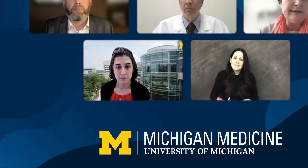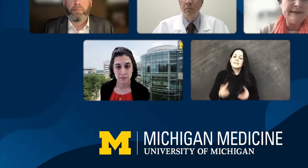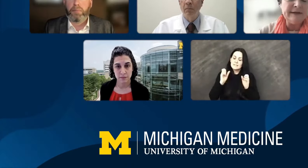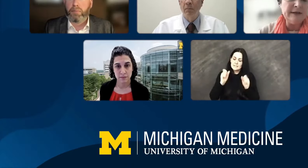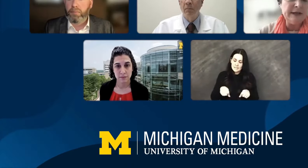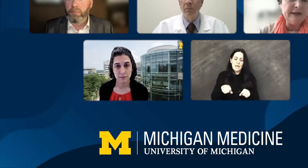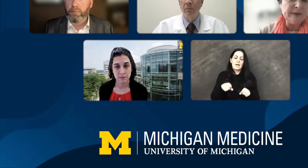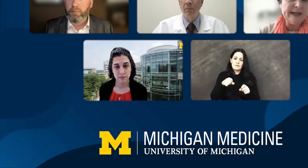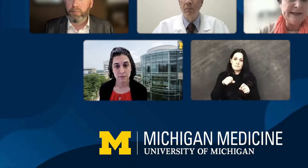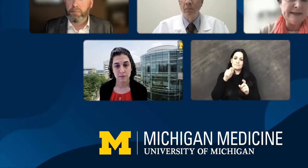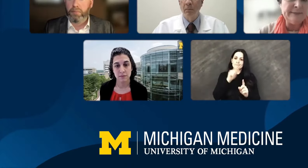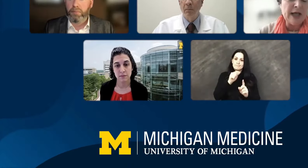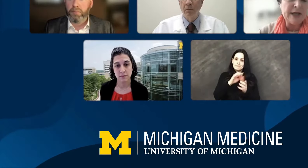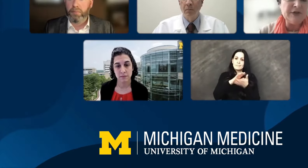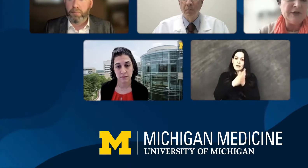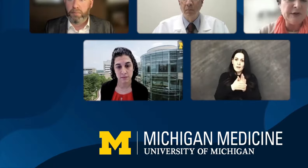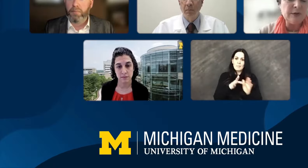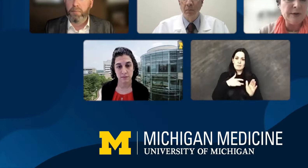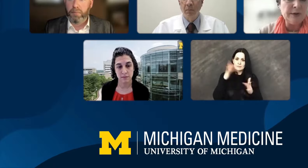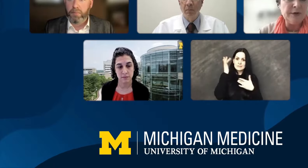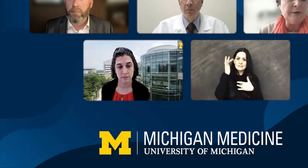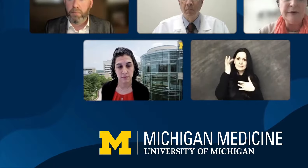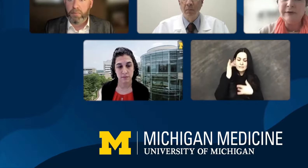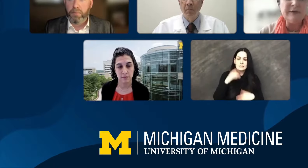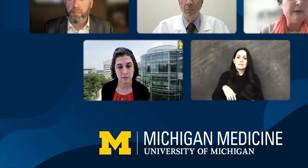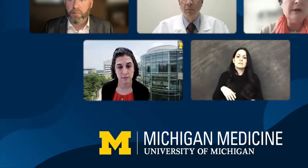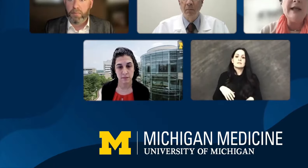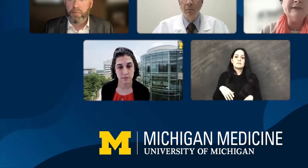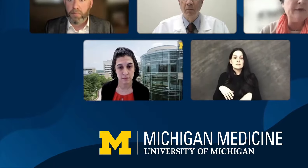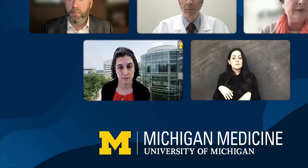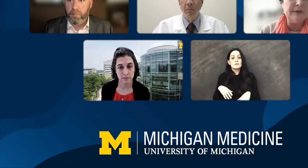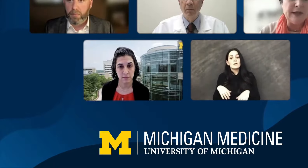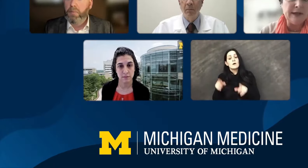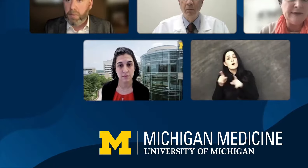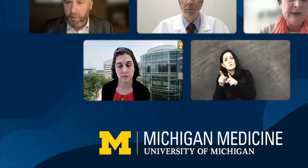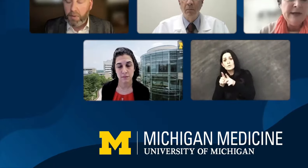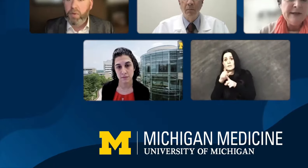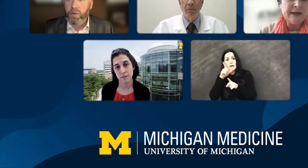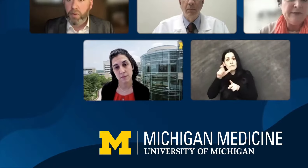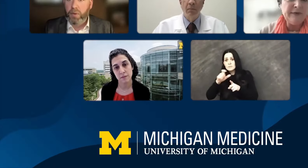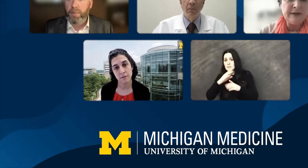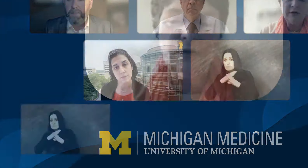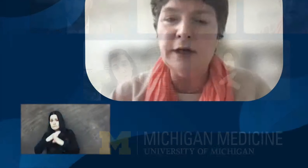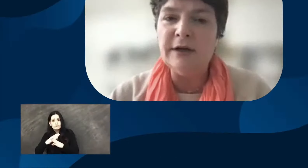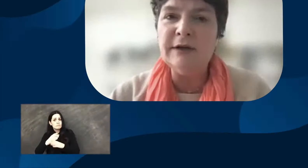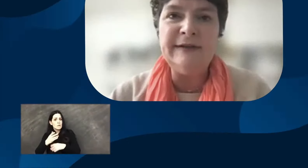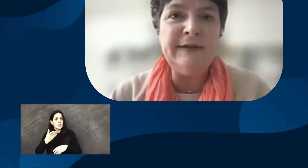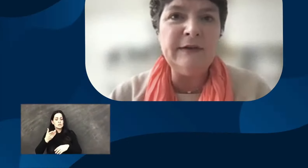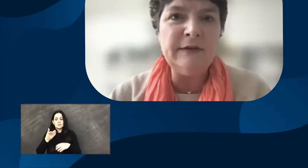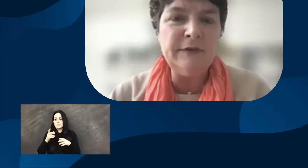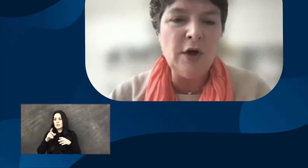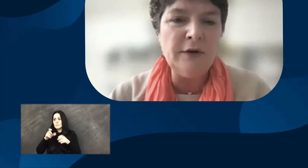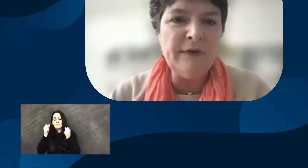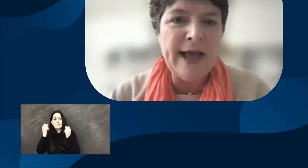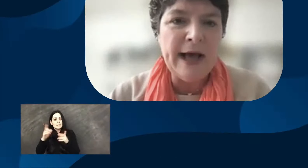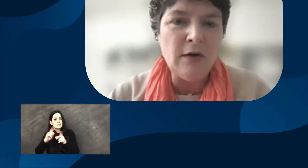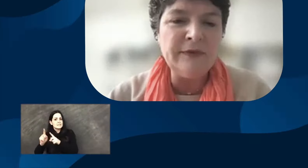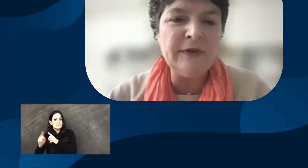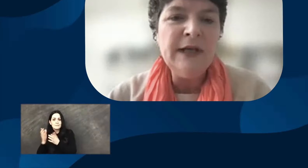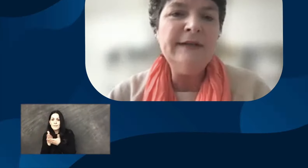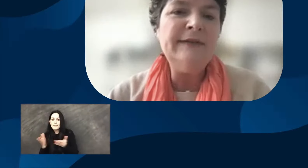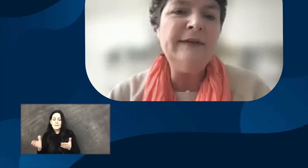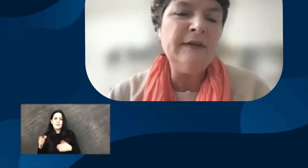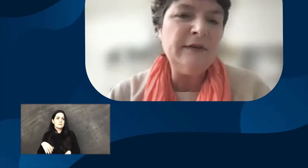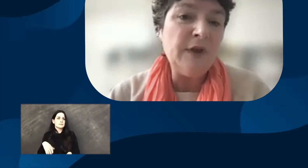not necessarily is related to blockages in the coronary arteries, because there are lots of other things that can affect the heart. Diseases of the heart